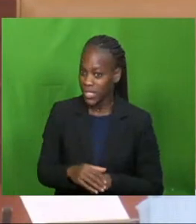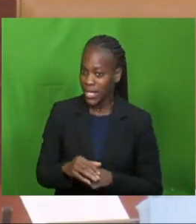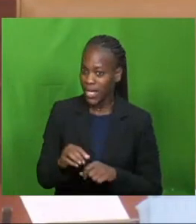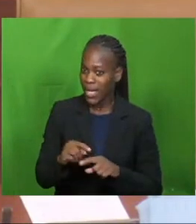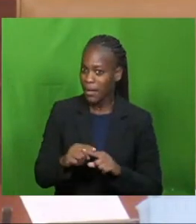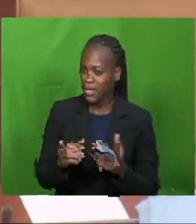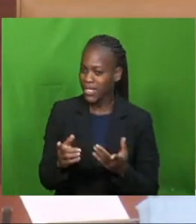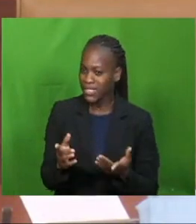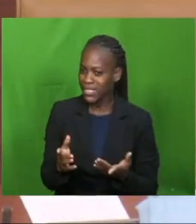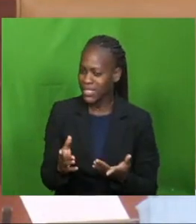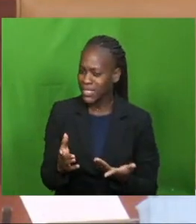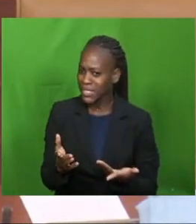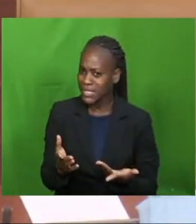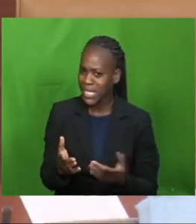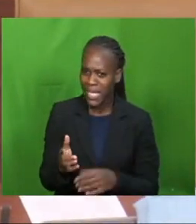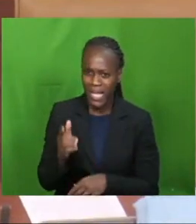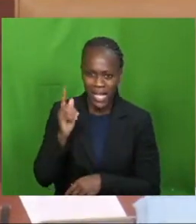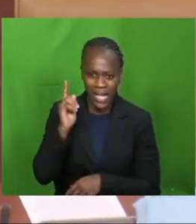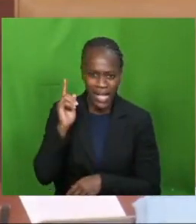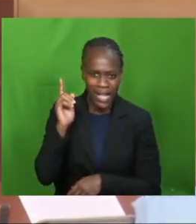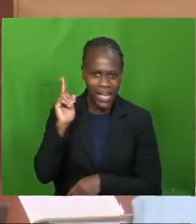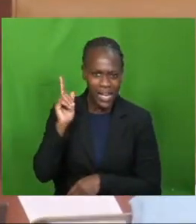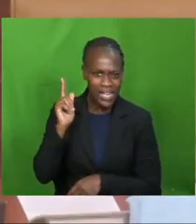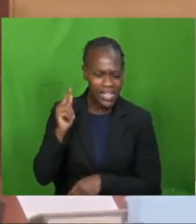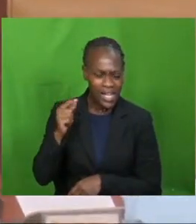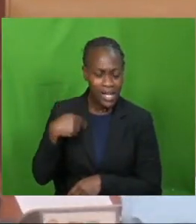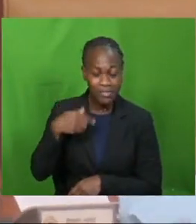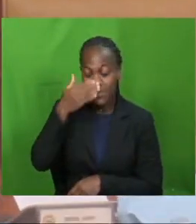lost the because